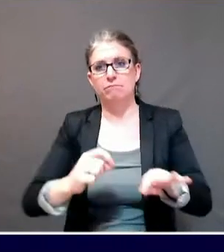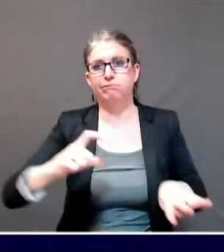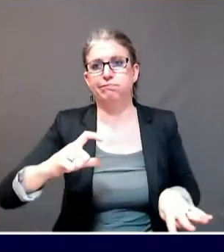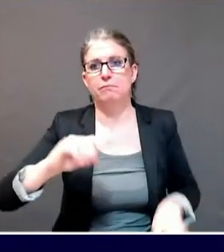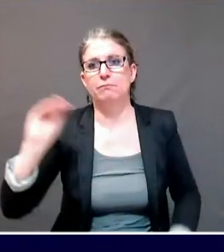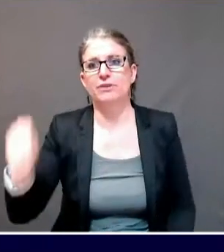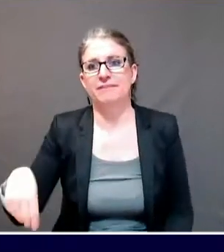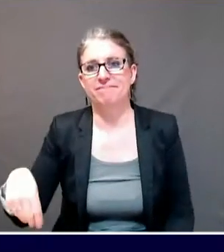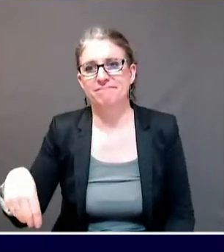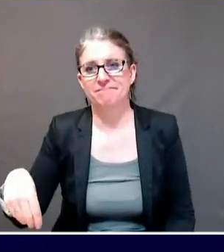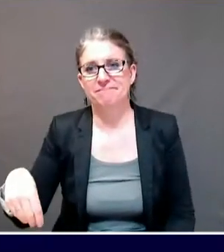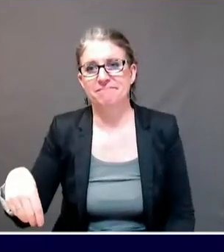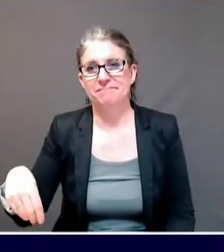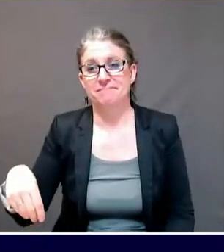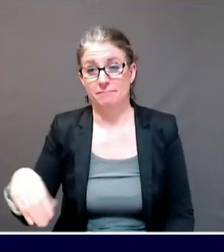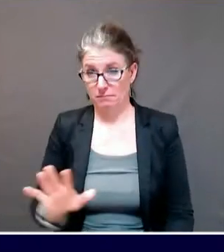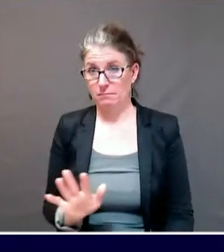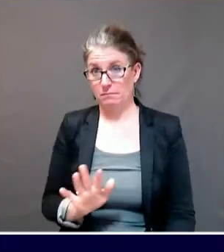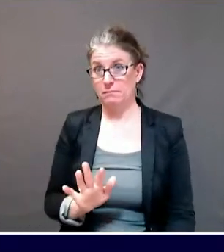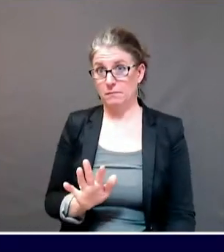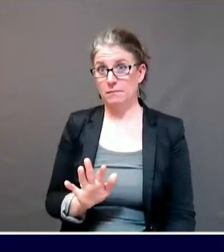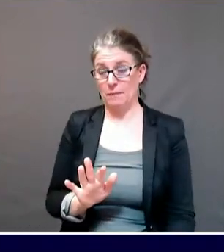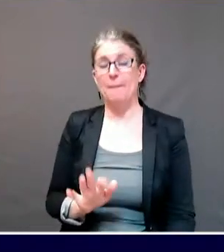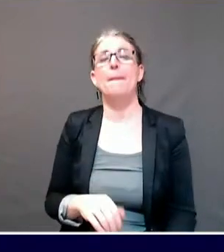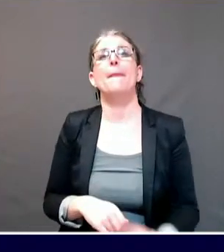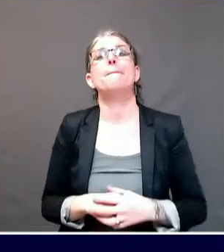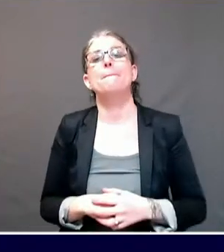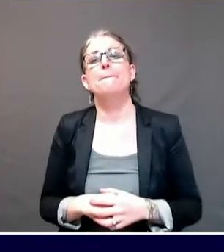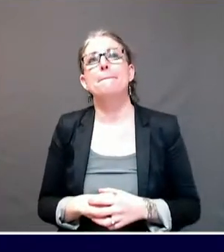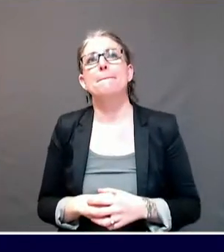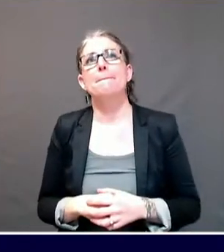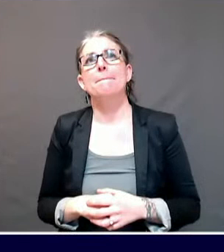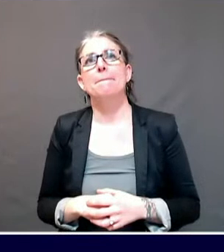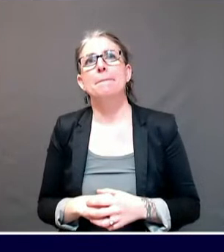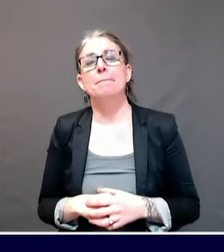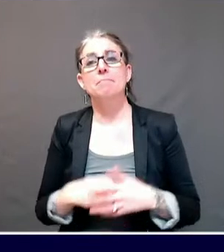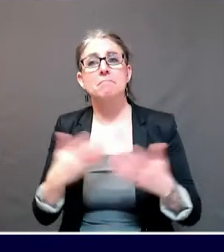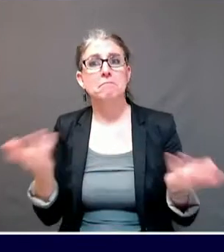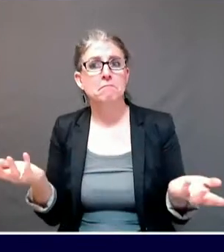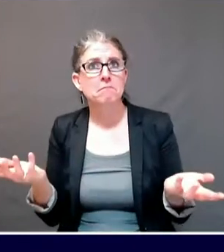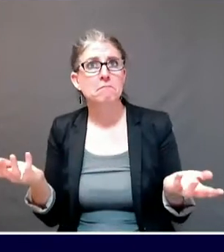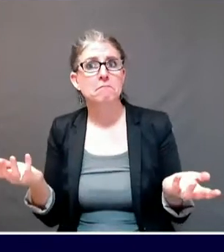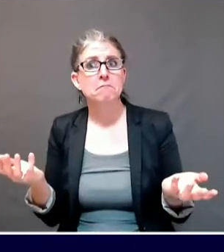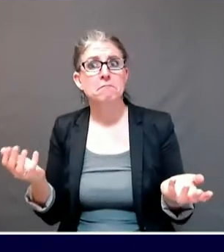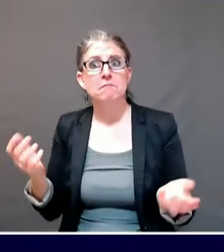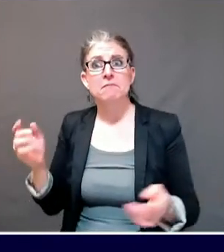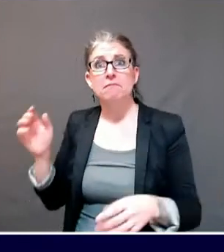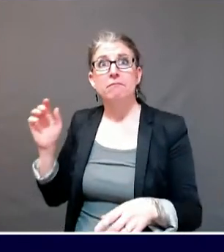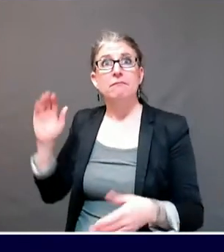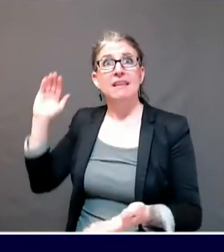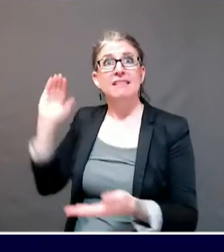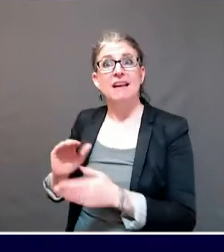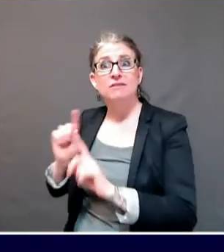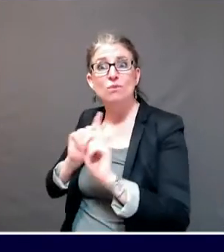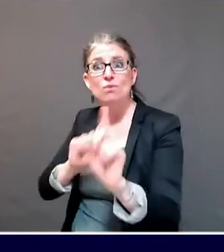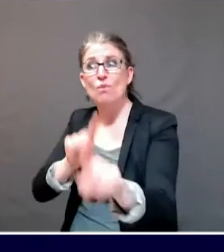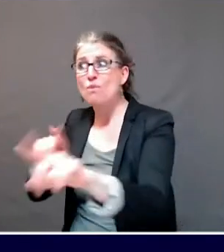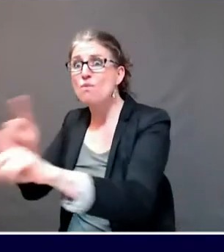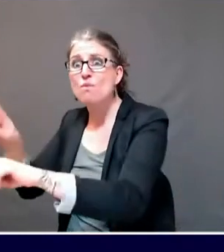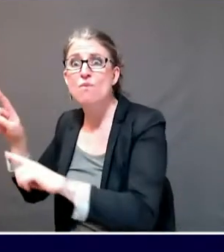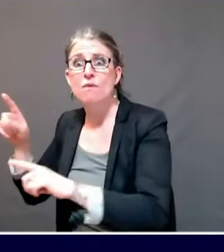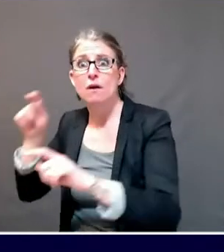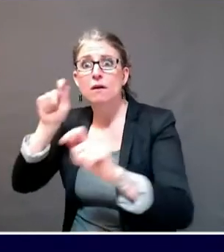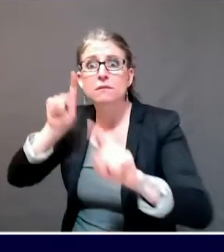case, is a reduction or contraction in our capacity to do tests. Indeed, the Maine CDC